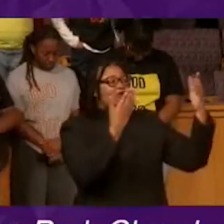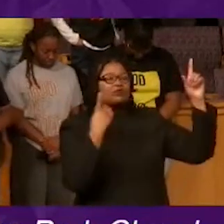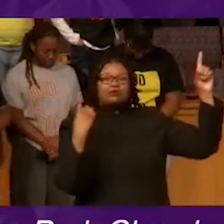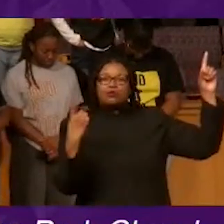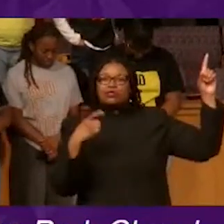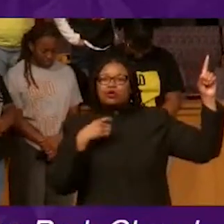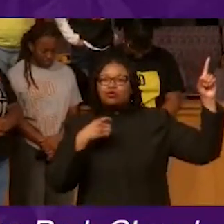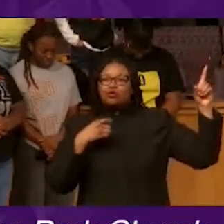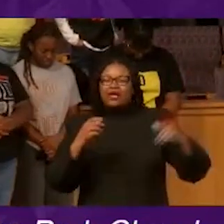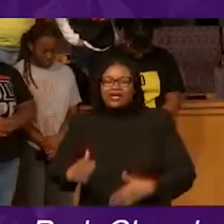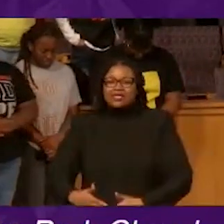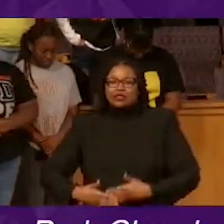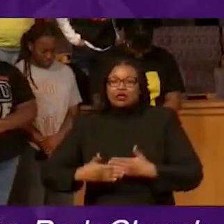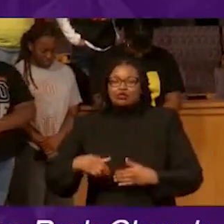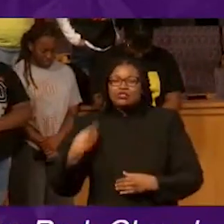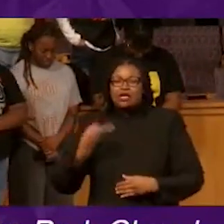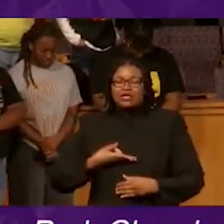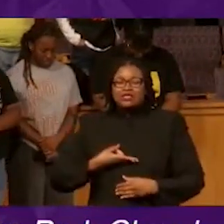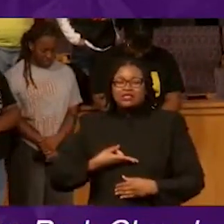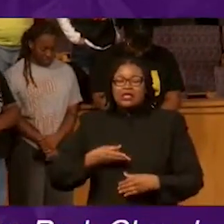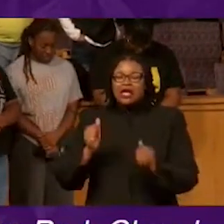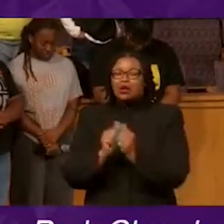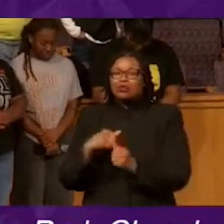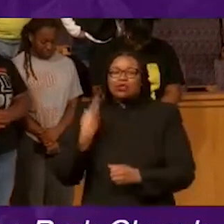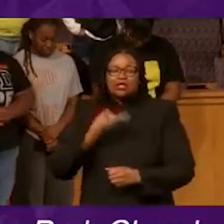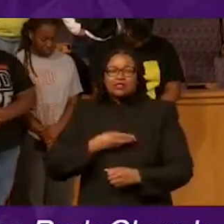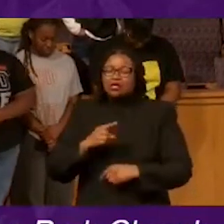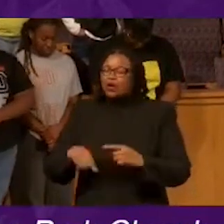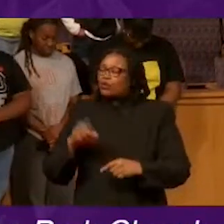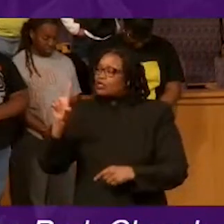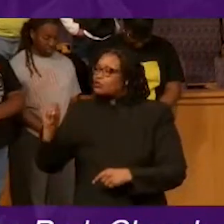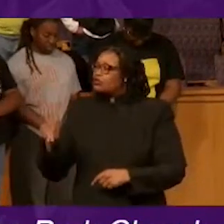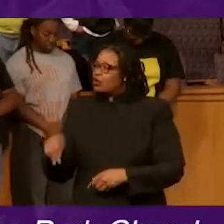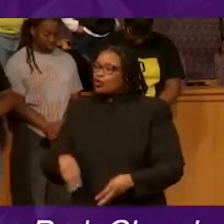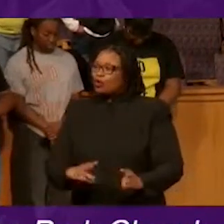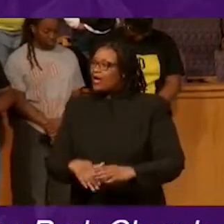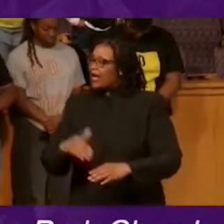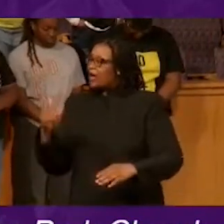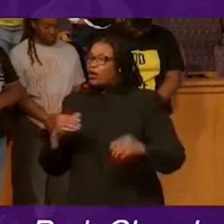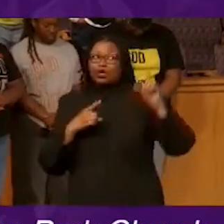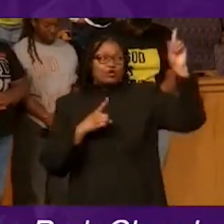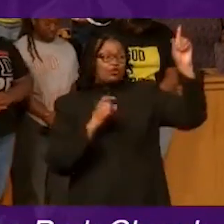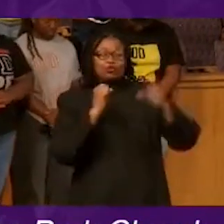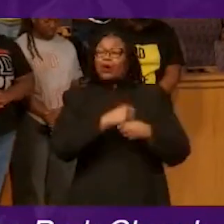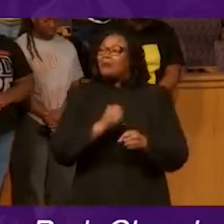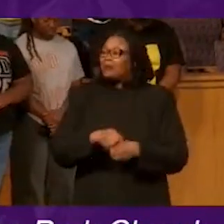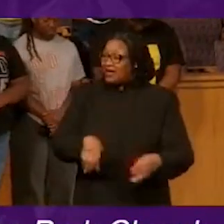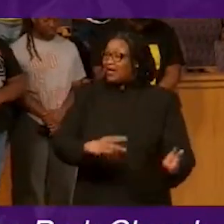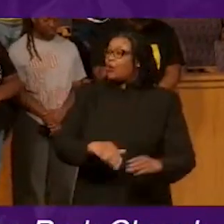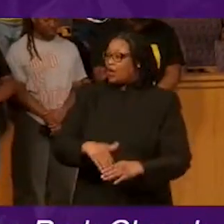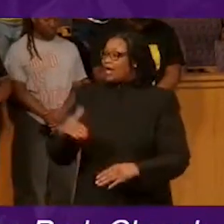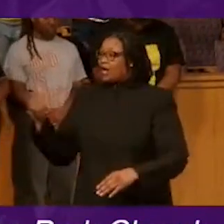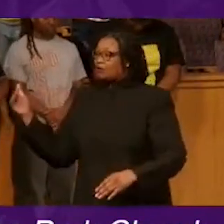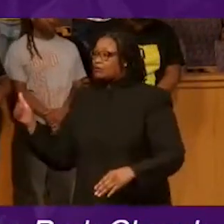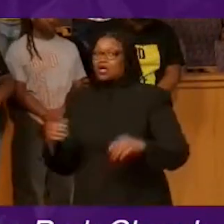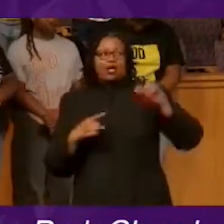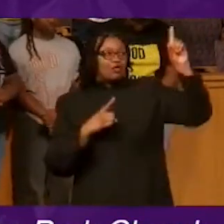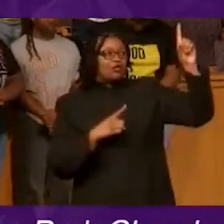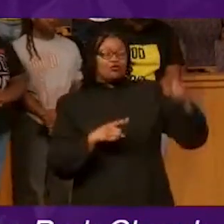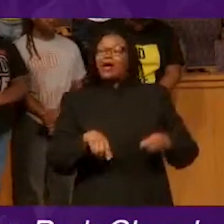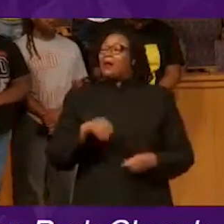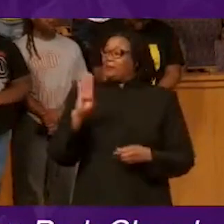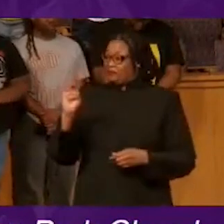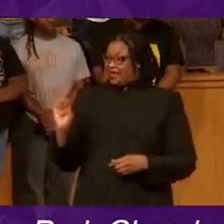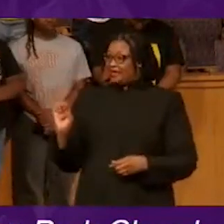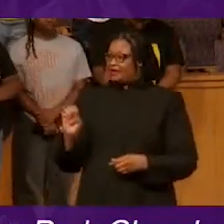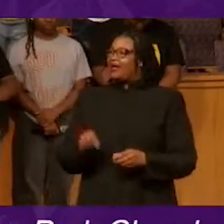with us when the back is against the wall and when there is no way out. You make a way out. You've been the way